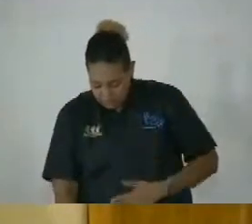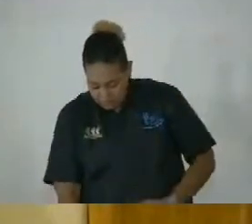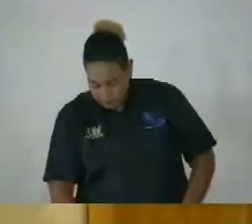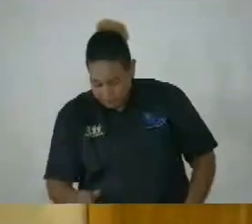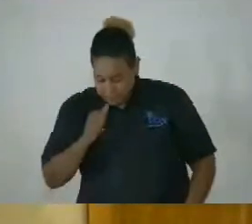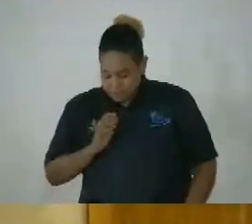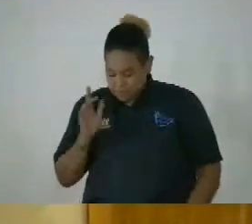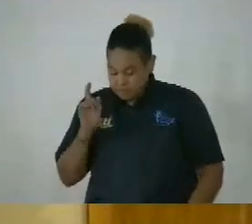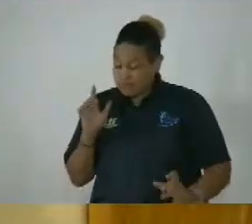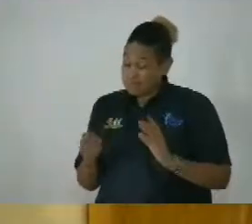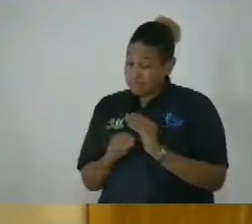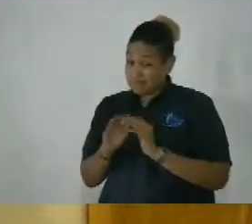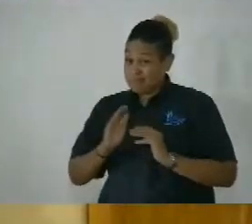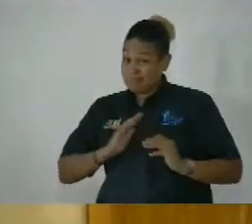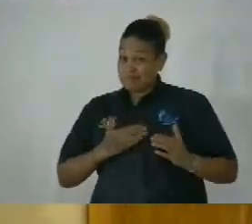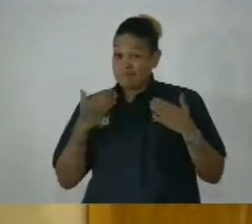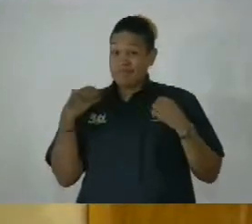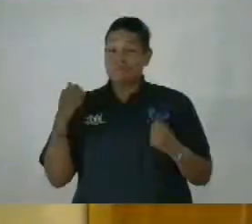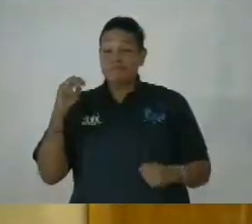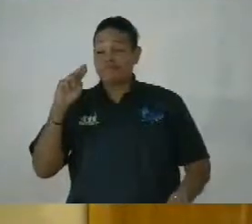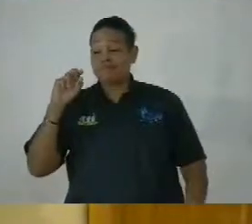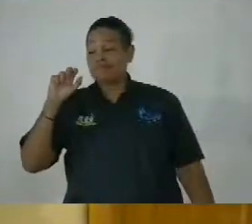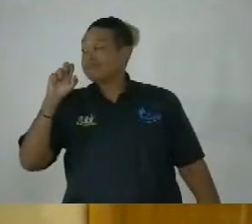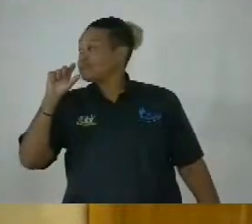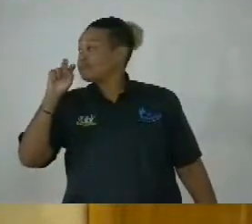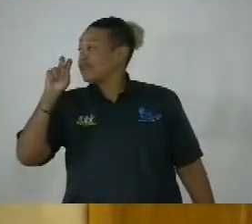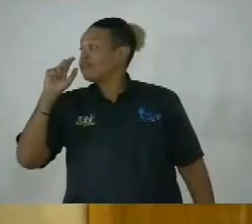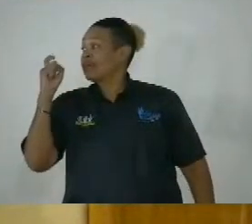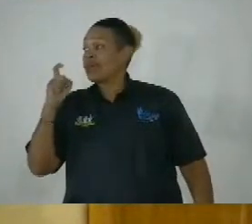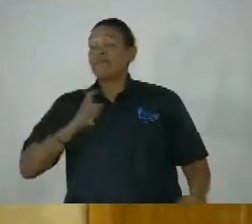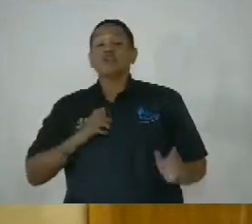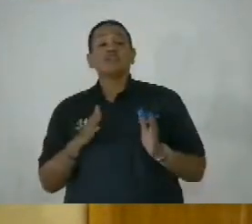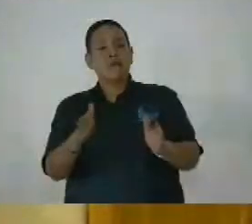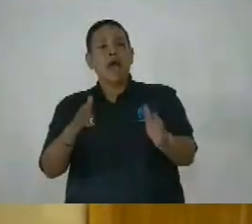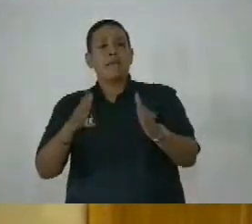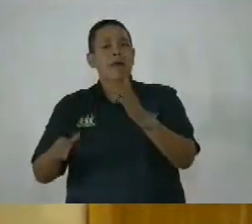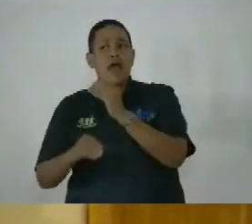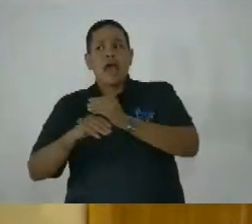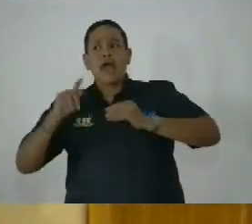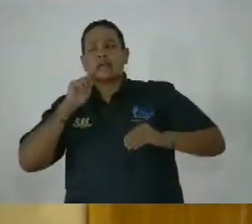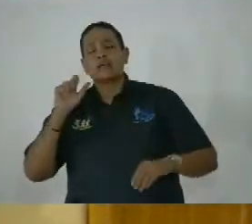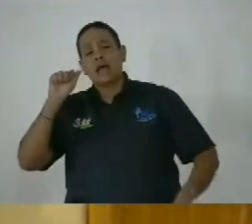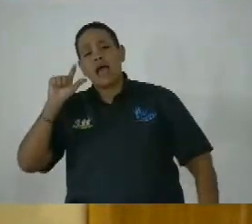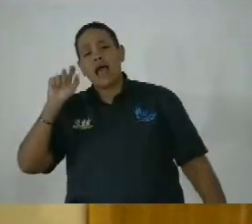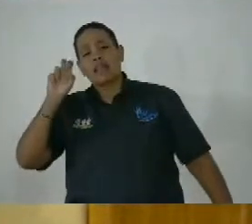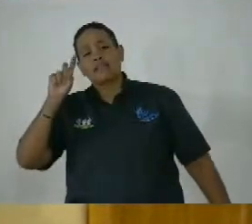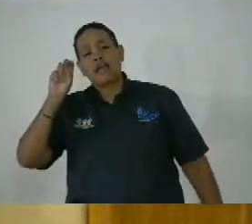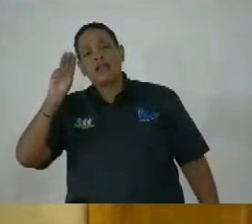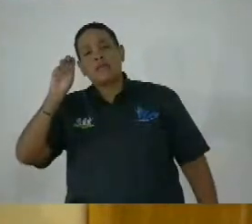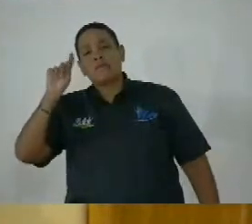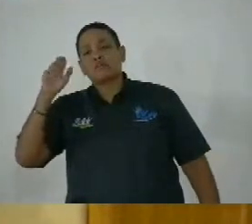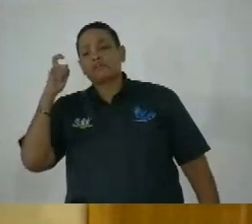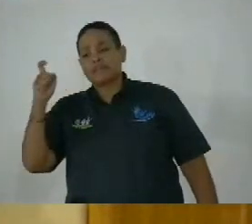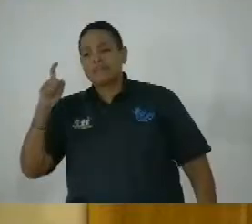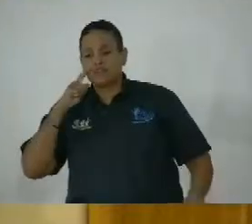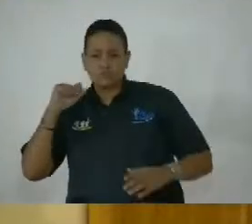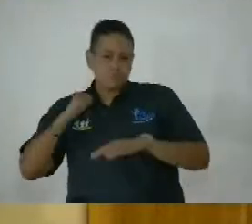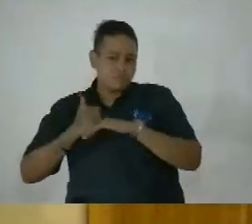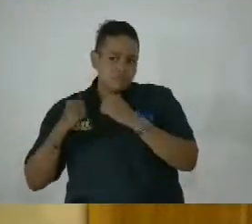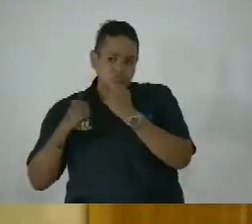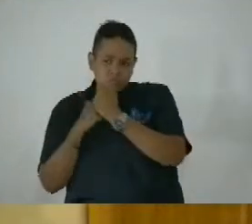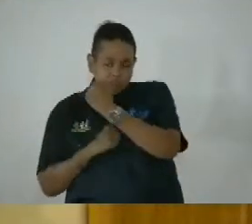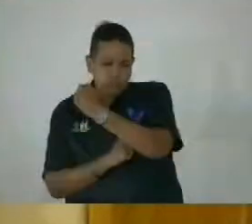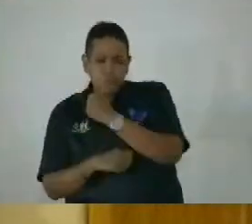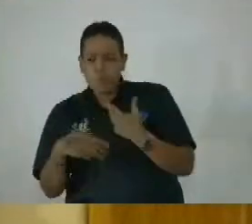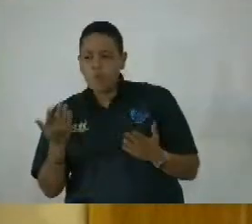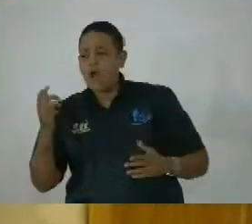Madam Speaker, our hero Marcus Garvey gave us the roadmap. Sir Alexander Bustamante gave us the mandate. And Andrew